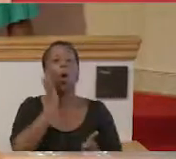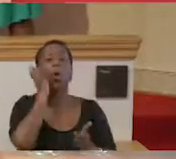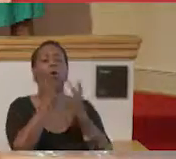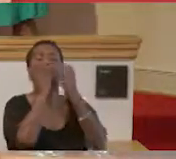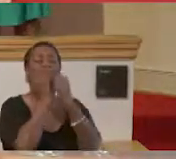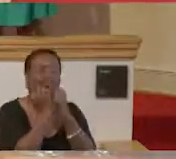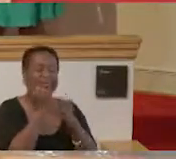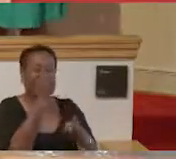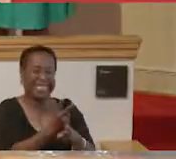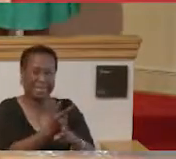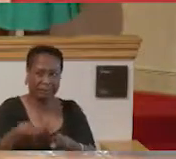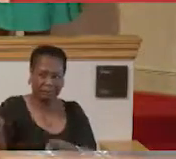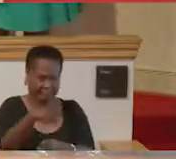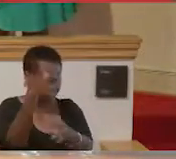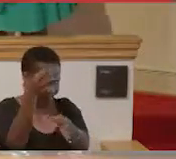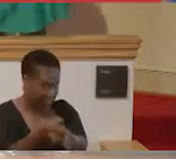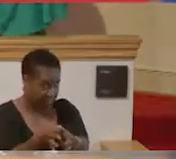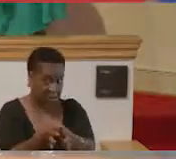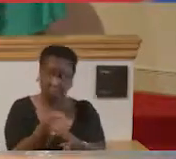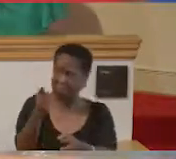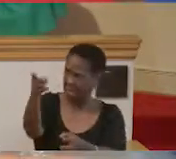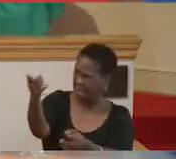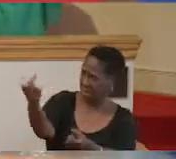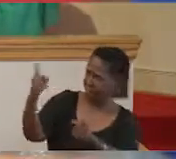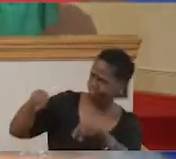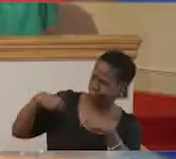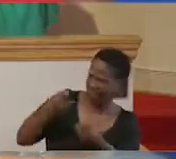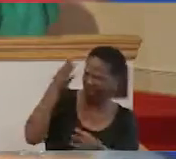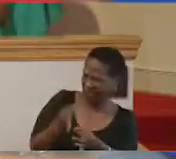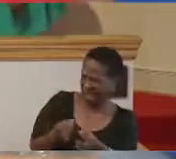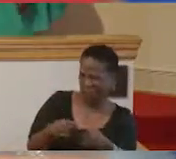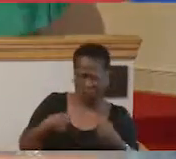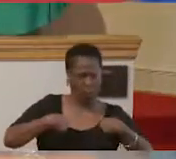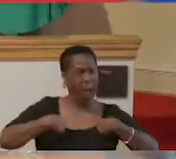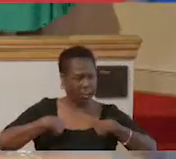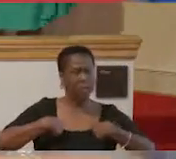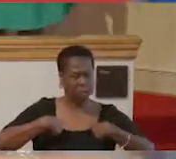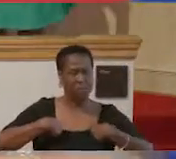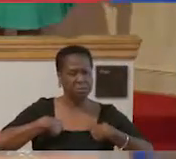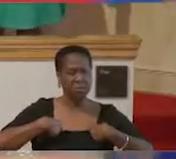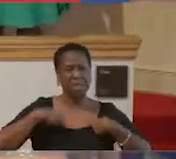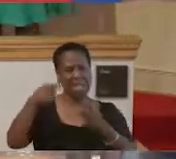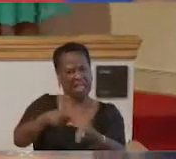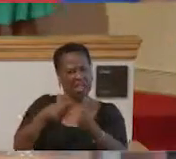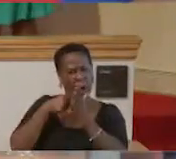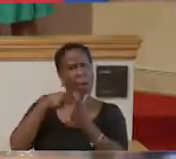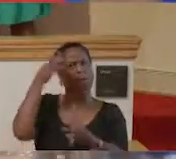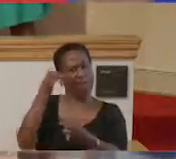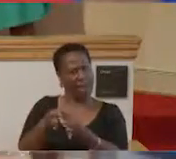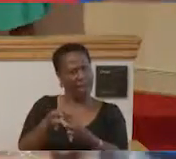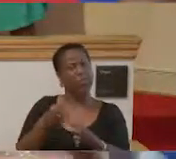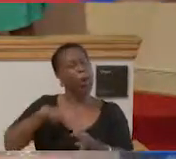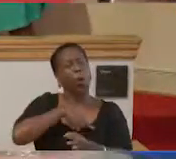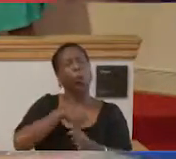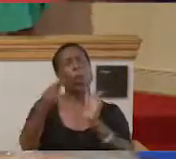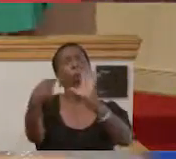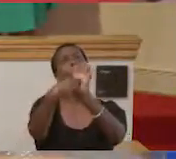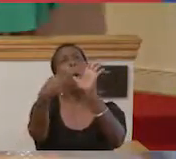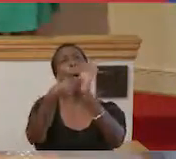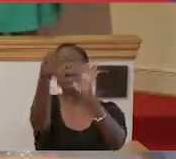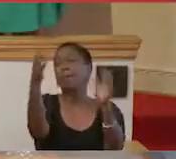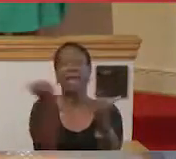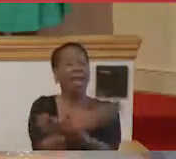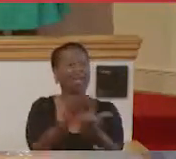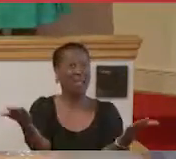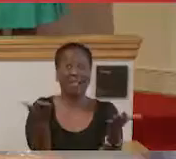faithful. He's been so faithful to us. And we owe him everything. Without him, we could not move. Without